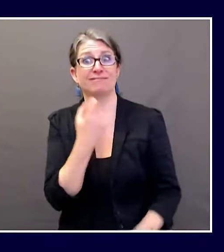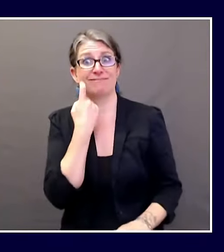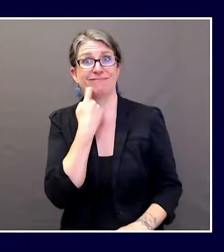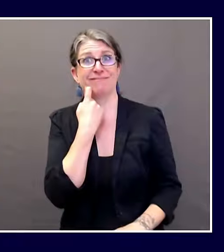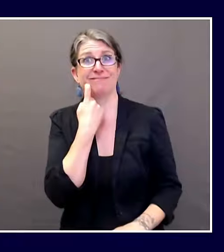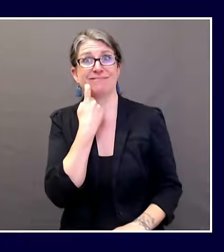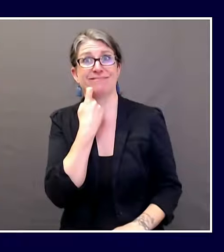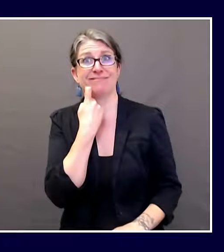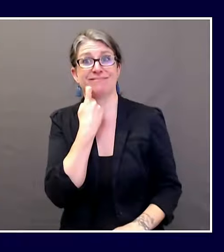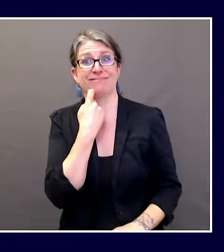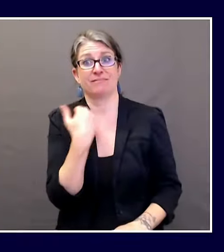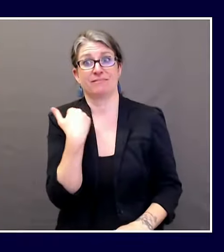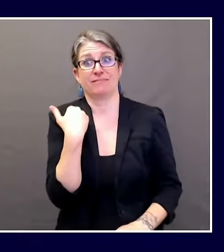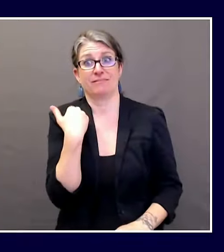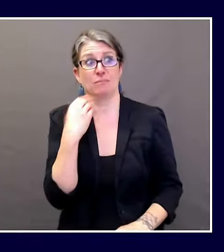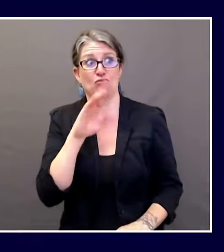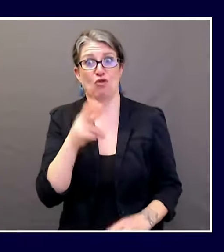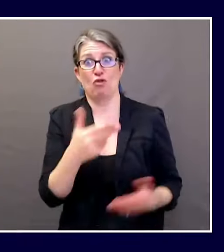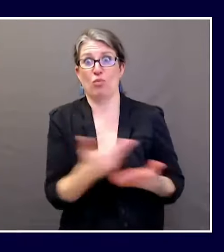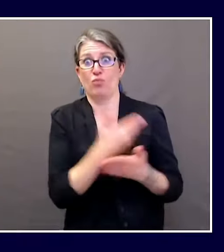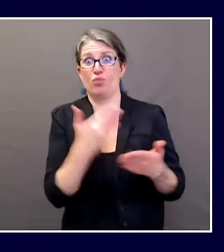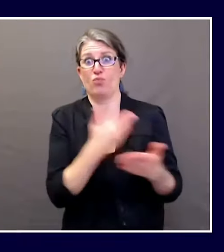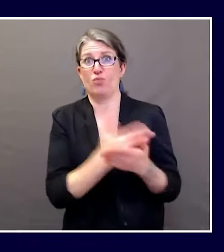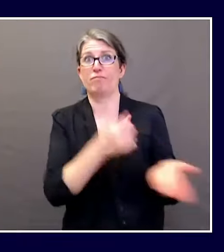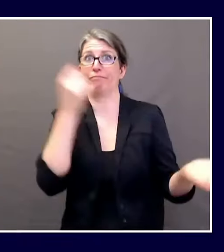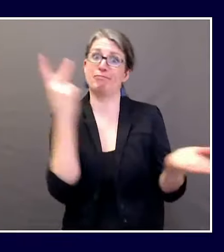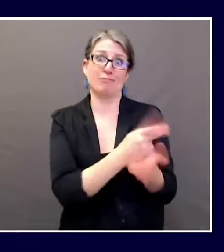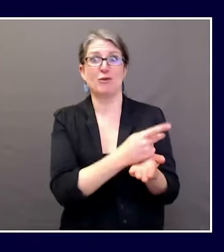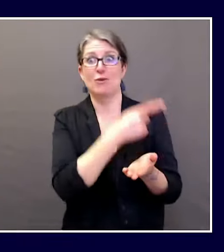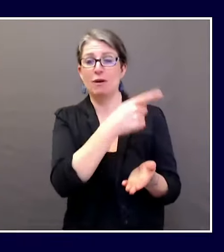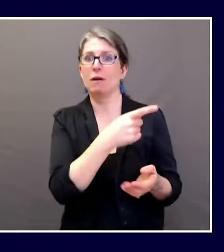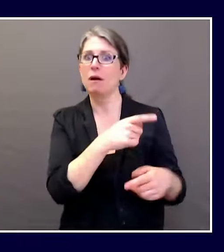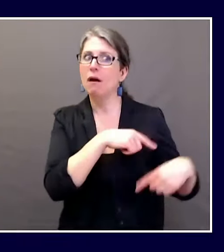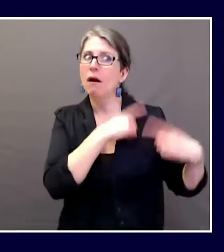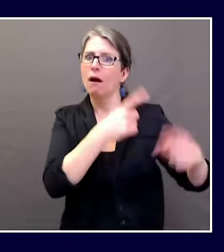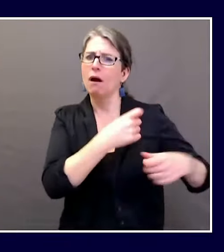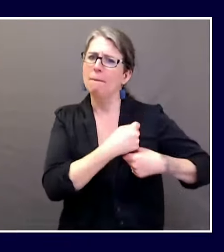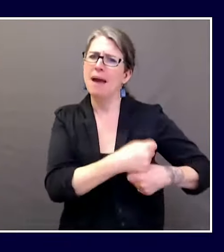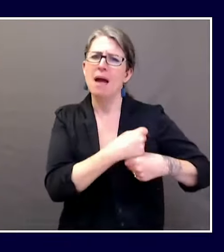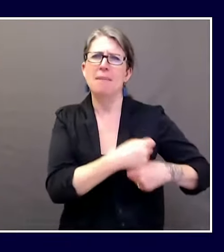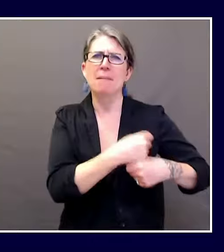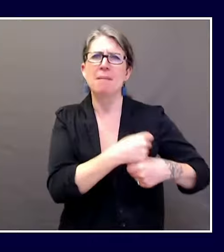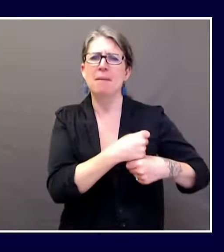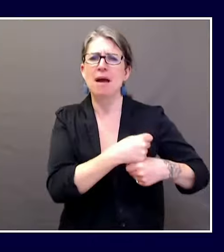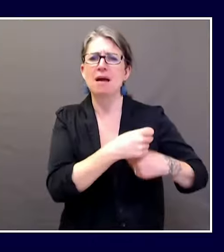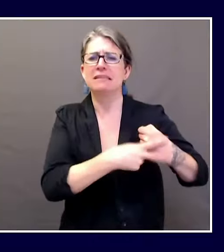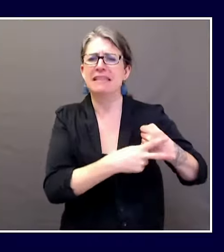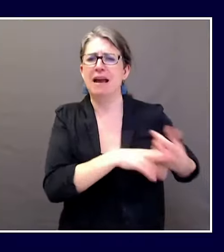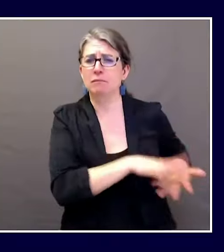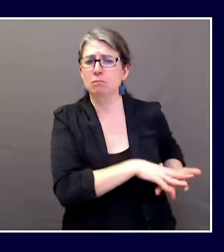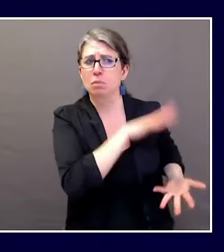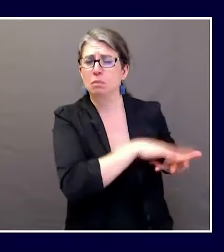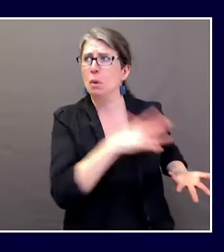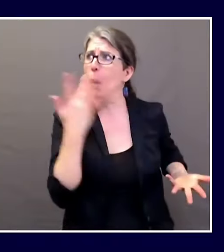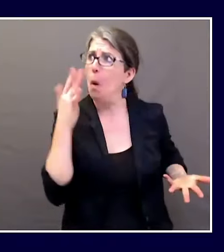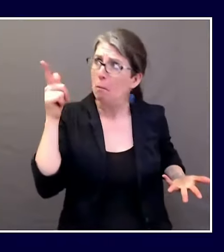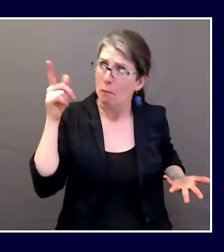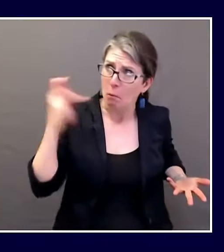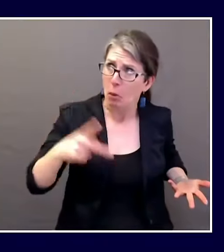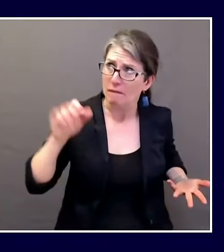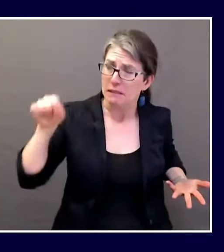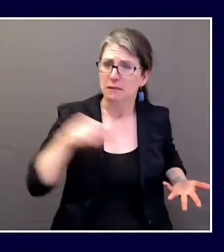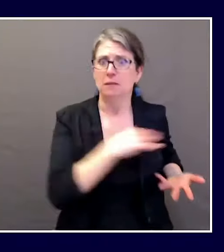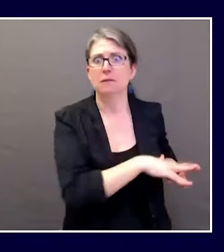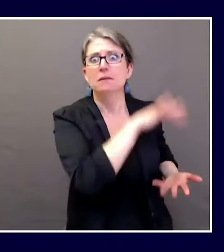government took everything that had been pre-produced and sent it out in the field. They opened up the cupboard and they cleared it out to send